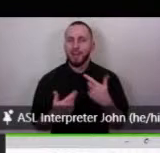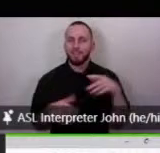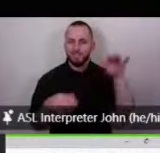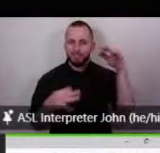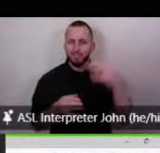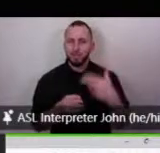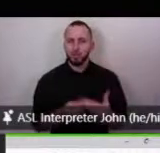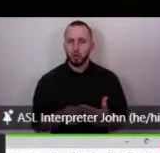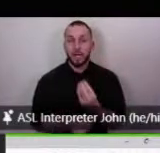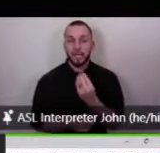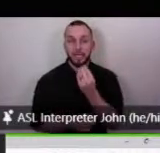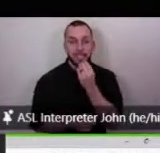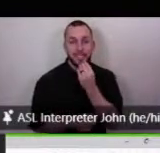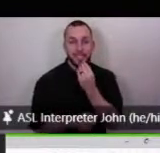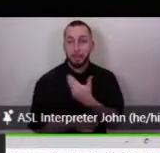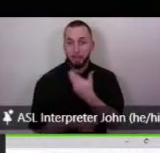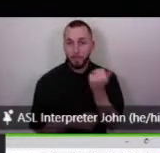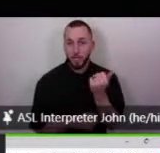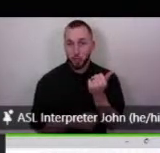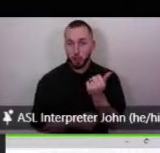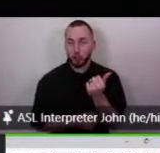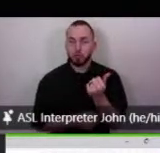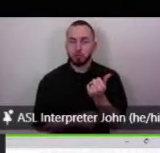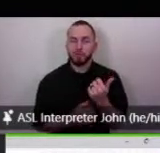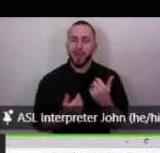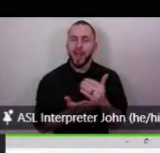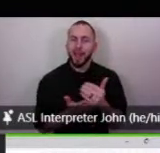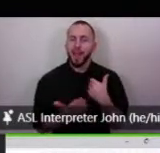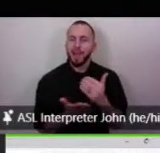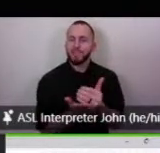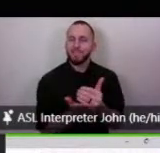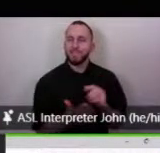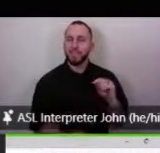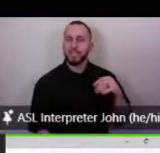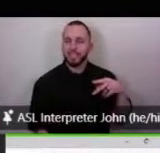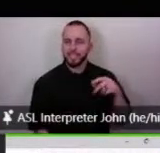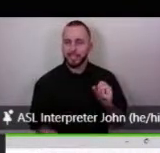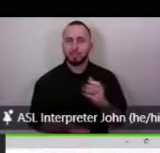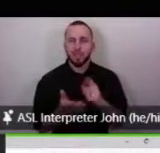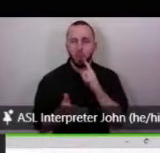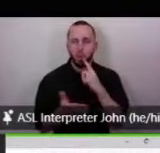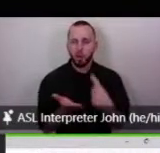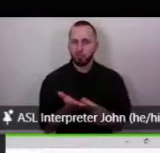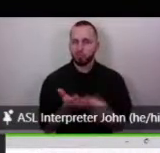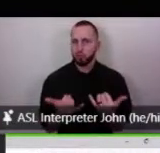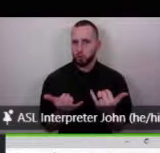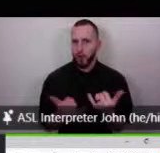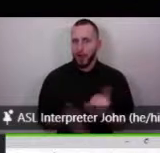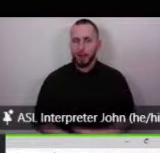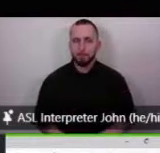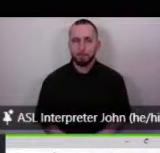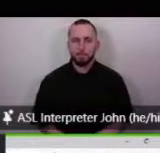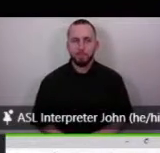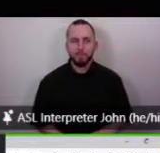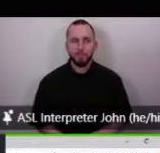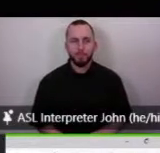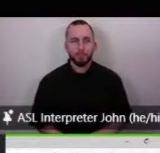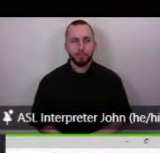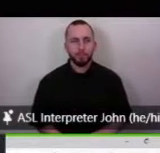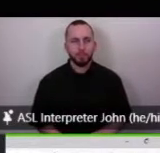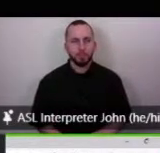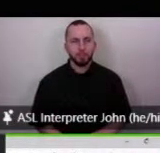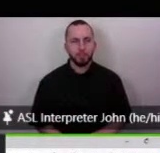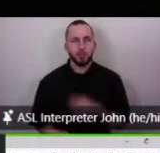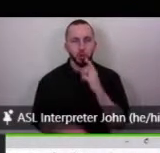Heart Association on some quick tips, and some of which we'll cover today. So look for that sheet to follow along on some